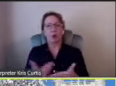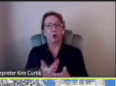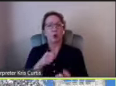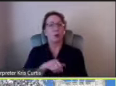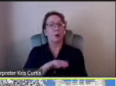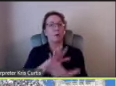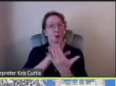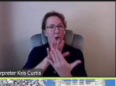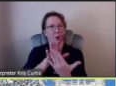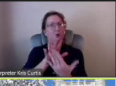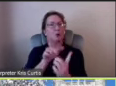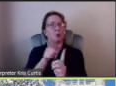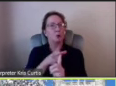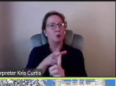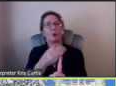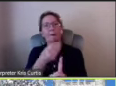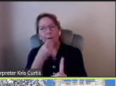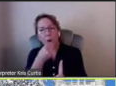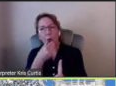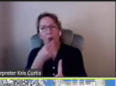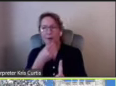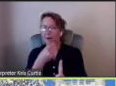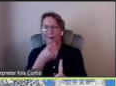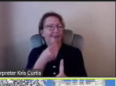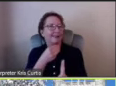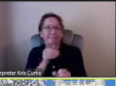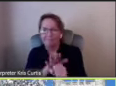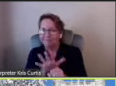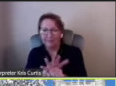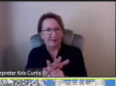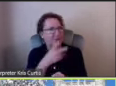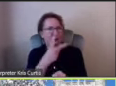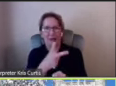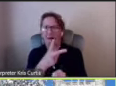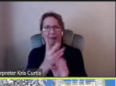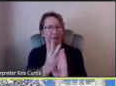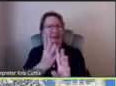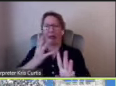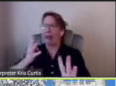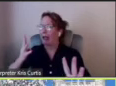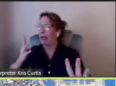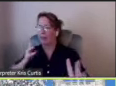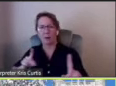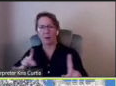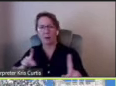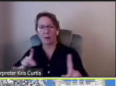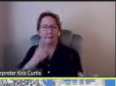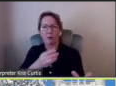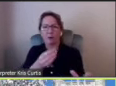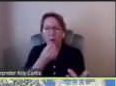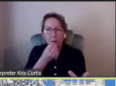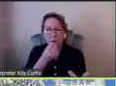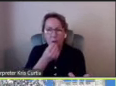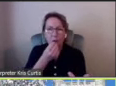food insecurity. So you see here long lines for food insecurity. We're working to find out how much backyard